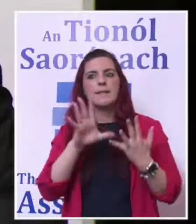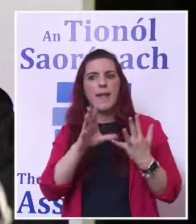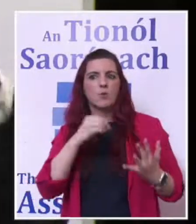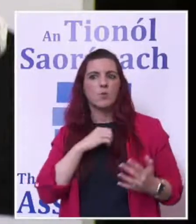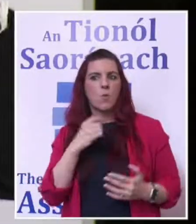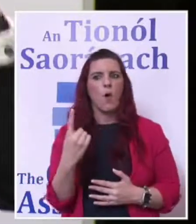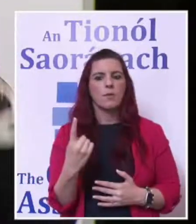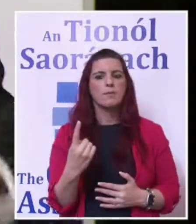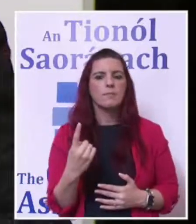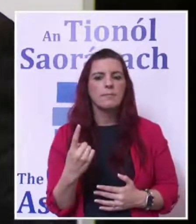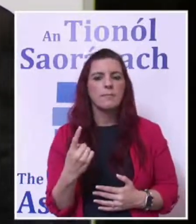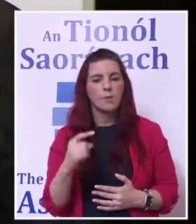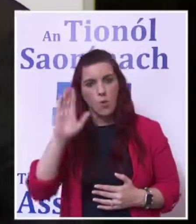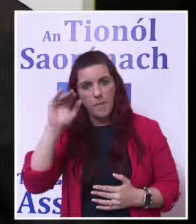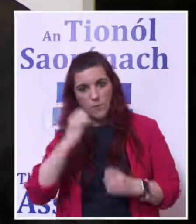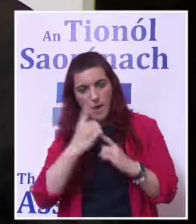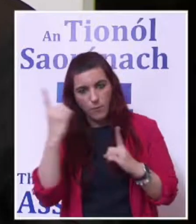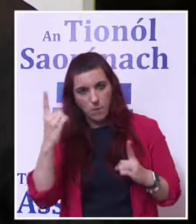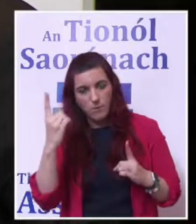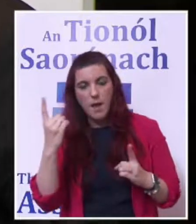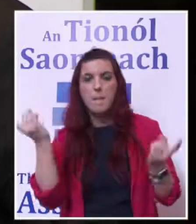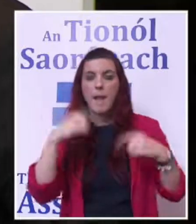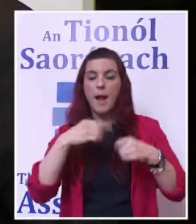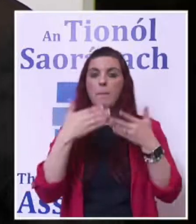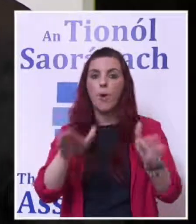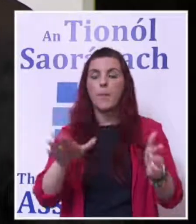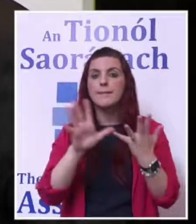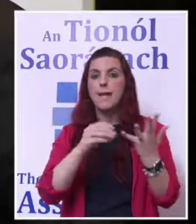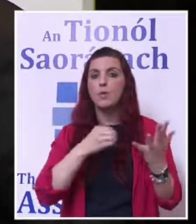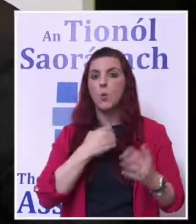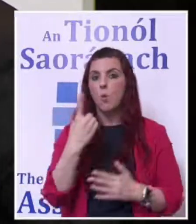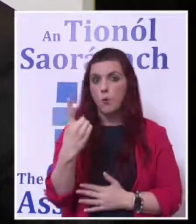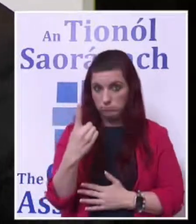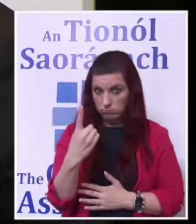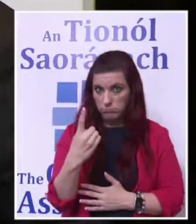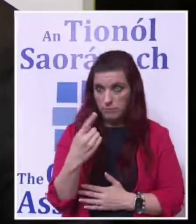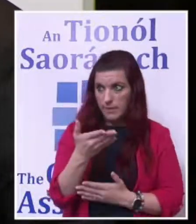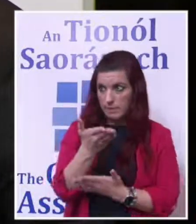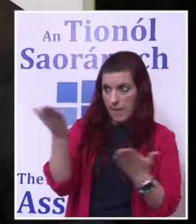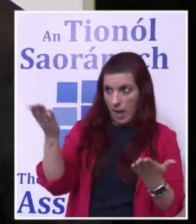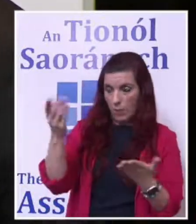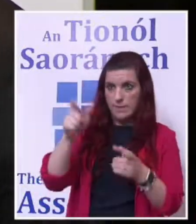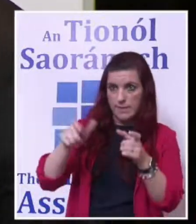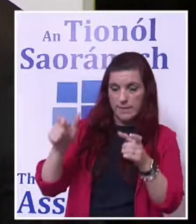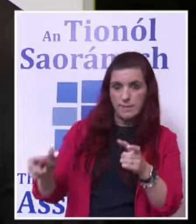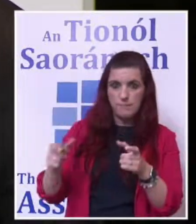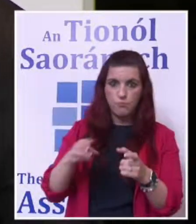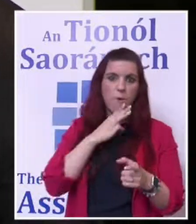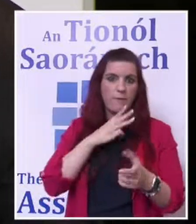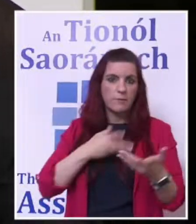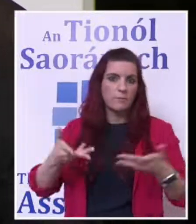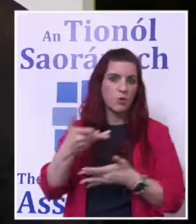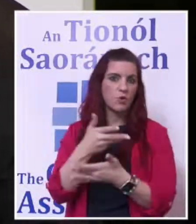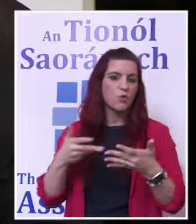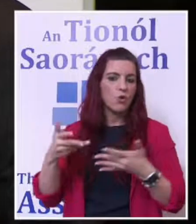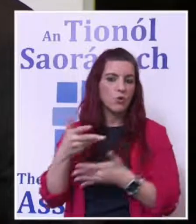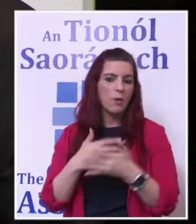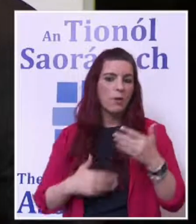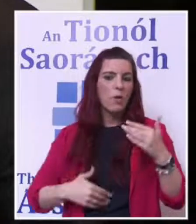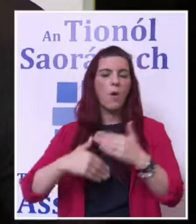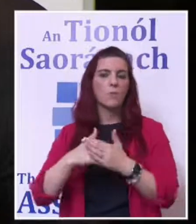12:50. So goodbye to everybody online, and over to the facilitators for a round table discussion up